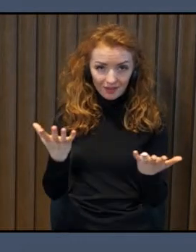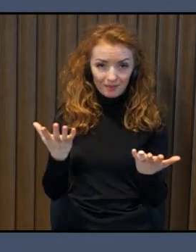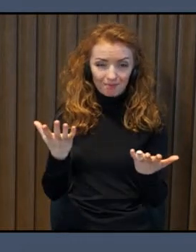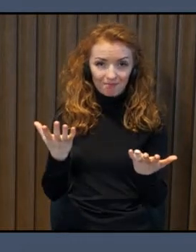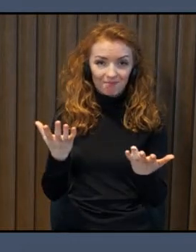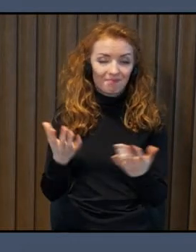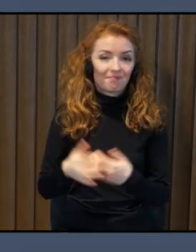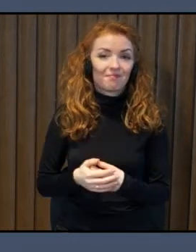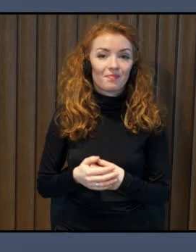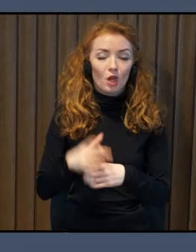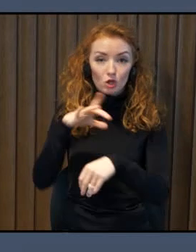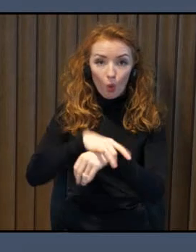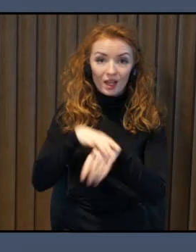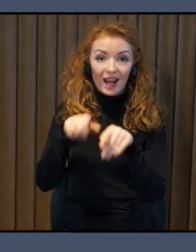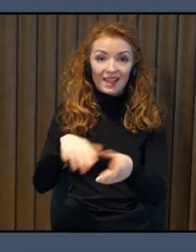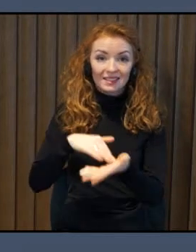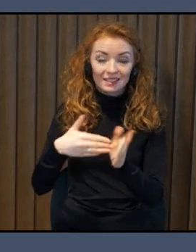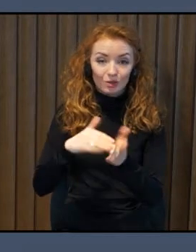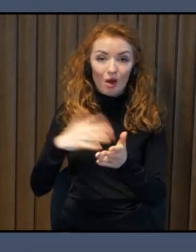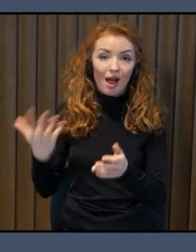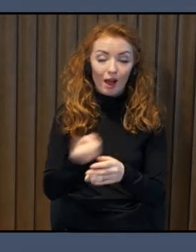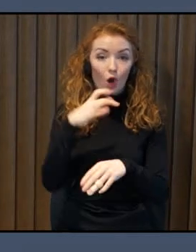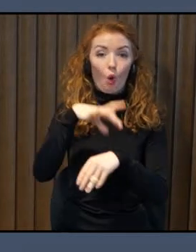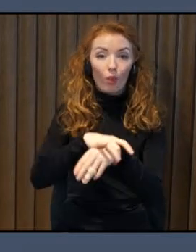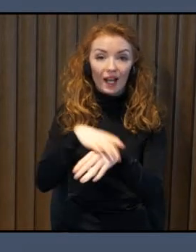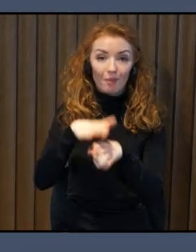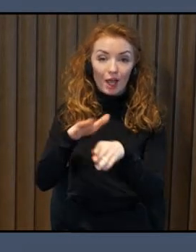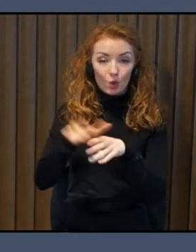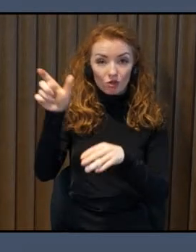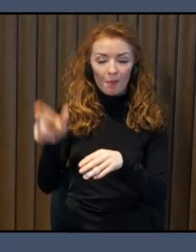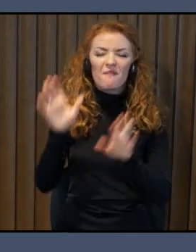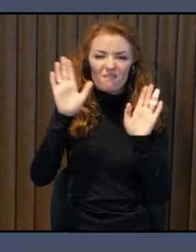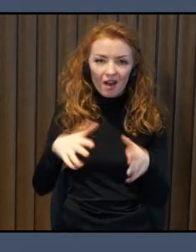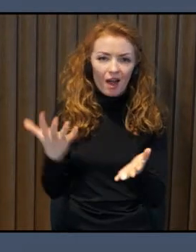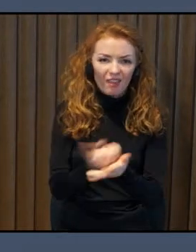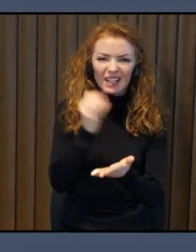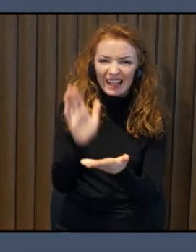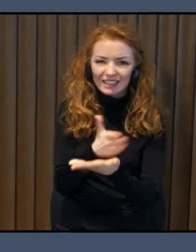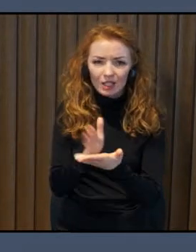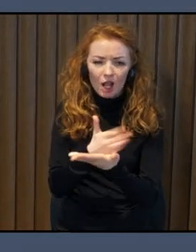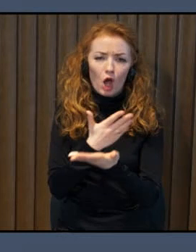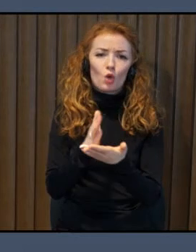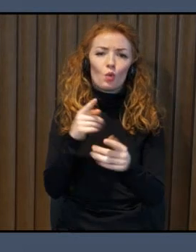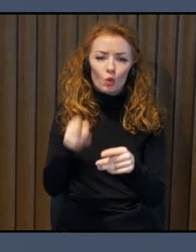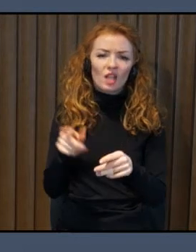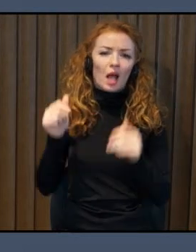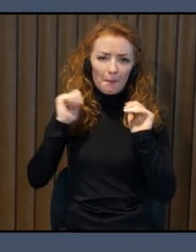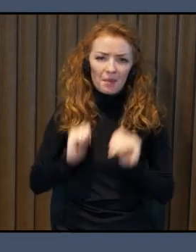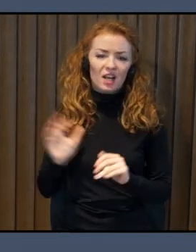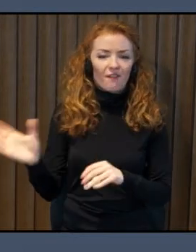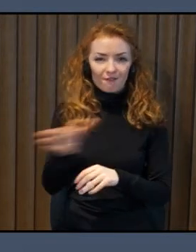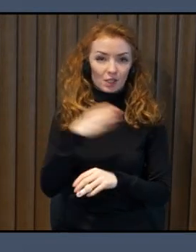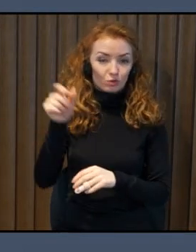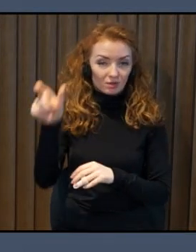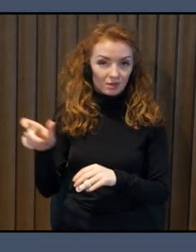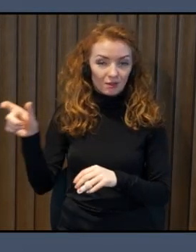are there, but they are not very visible. They are over there, and it is possible to